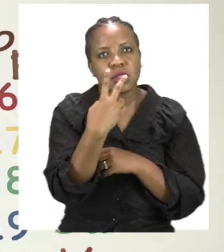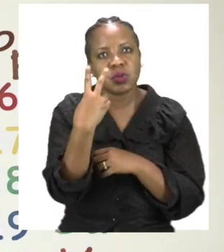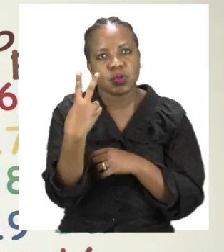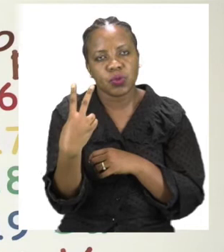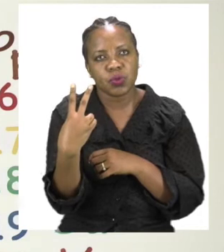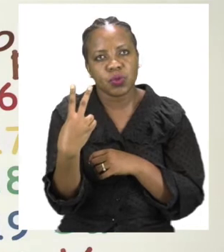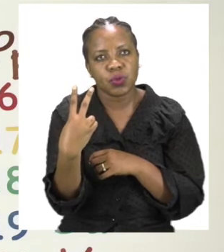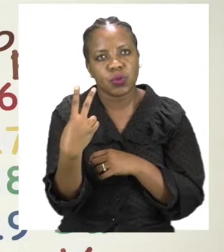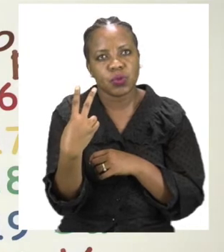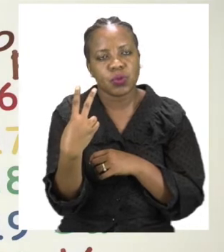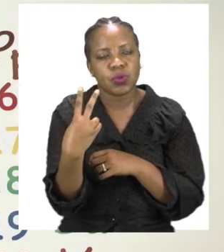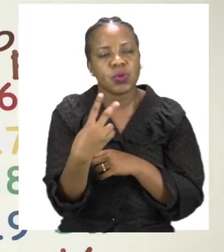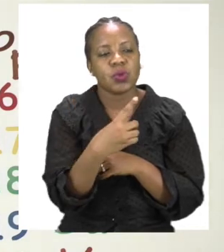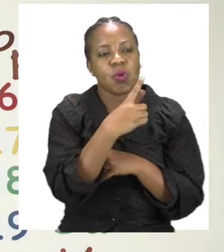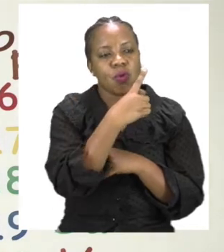152,